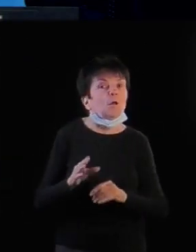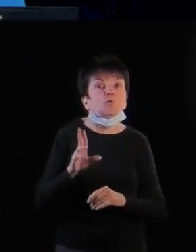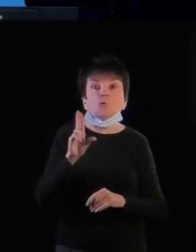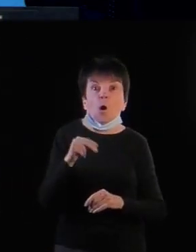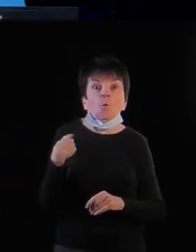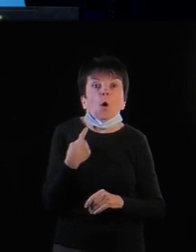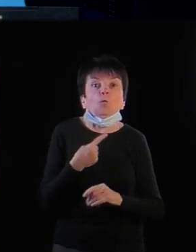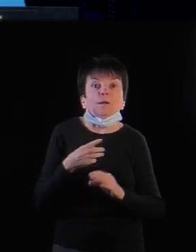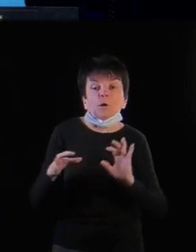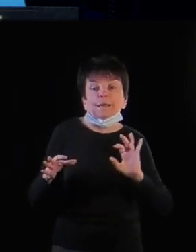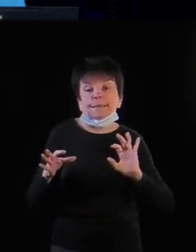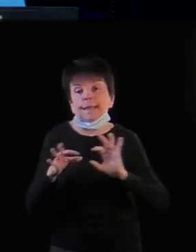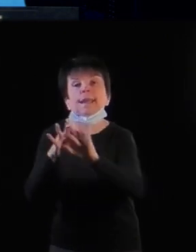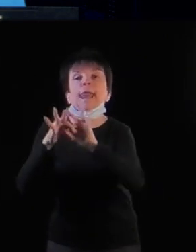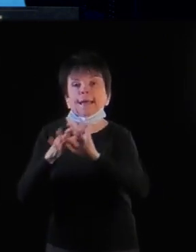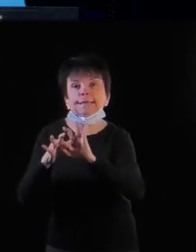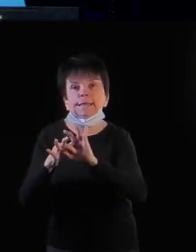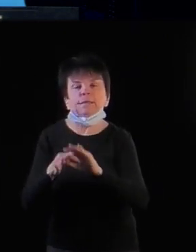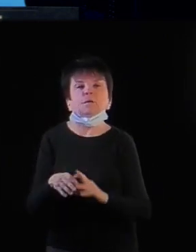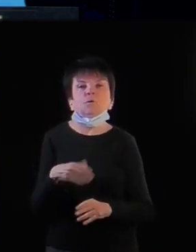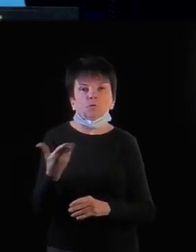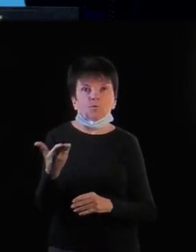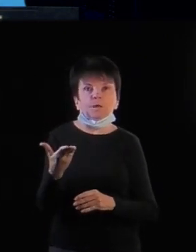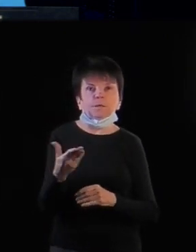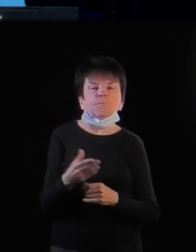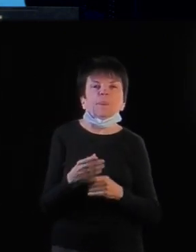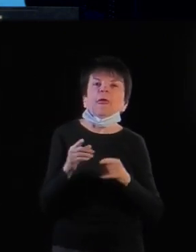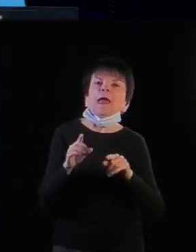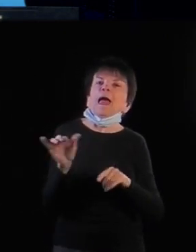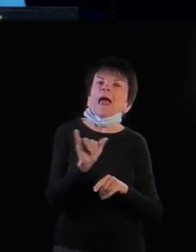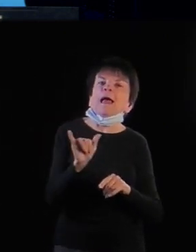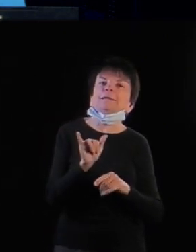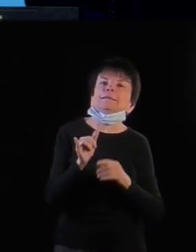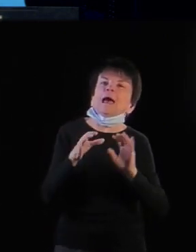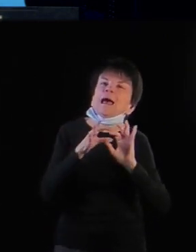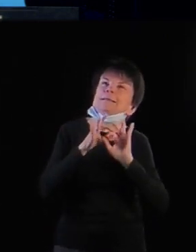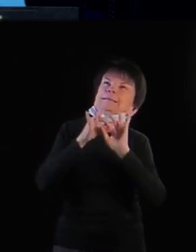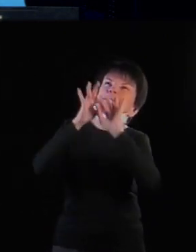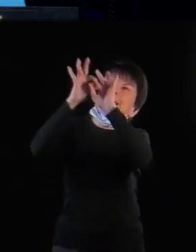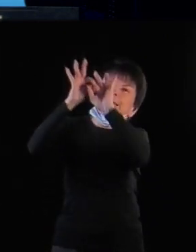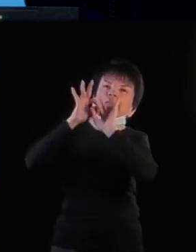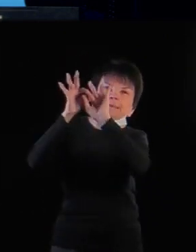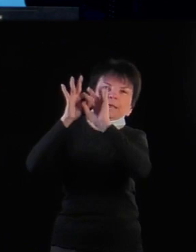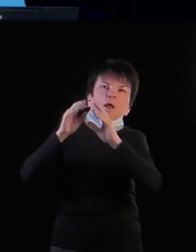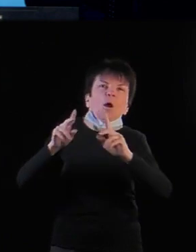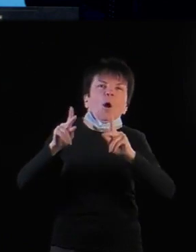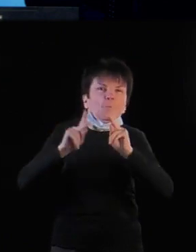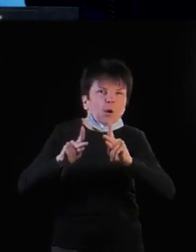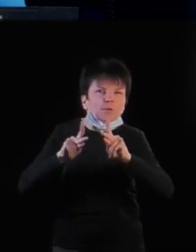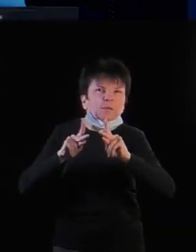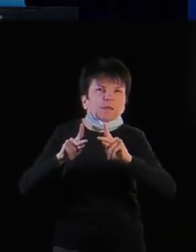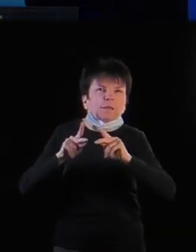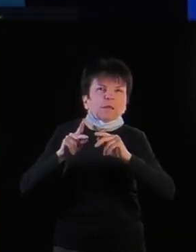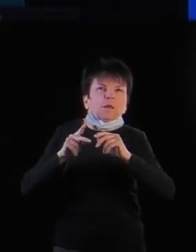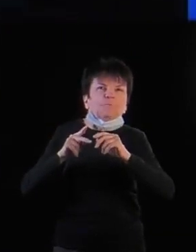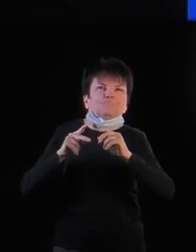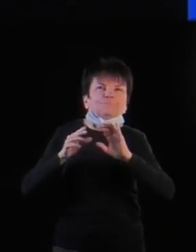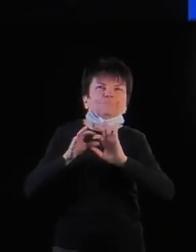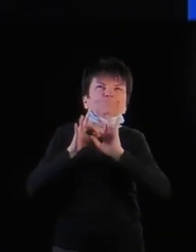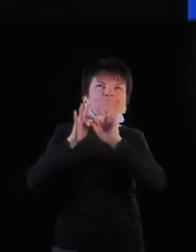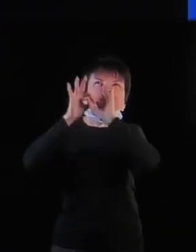As a citizen of heaven, as a born-again believer, as someone who knows Jesus as your Savior and Lord, you are